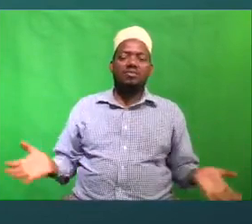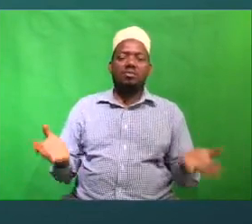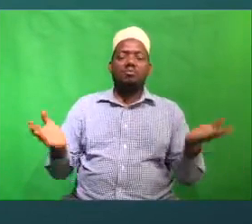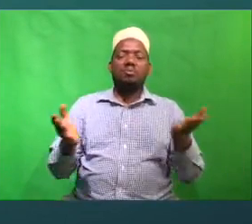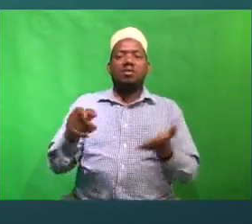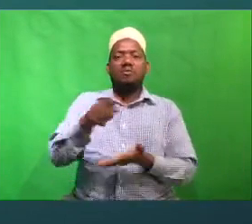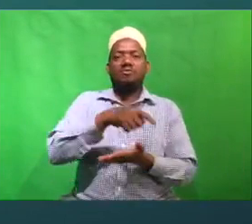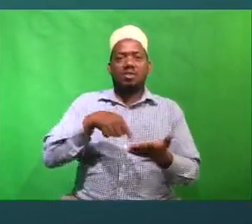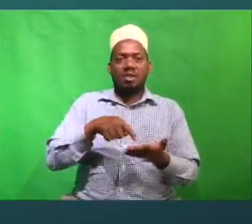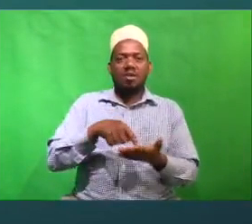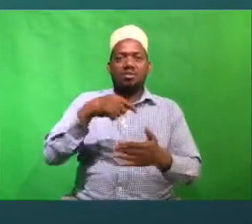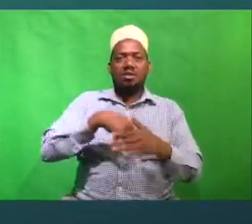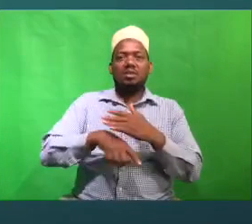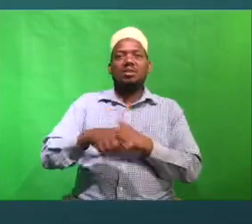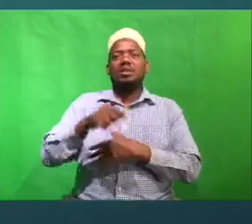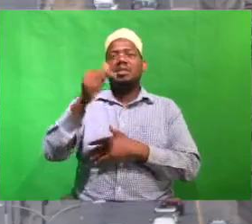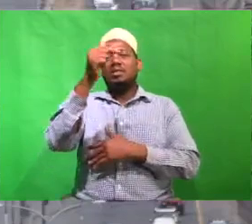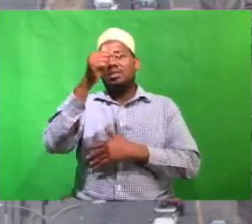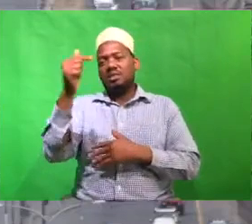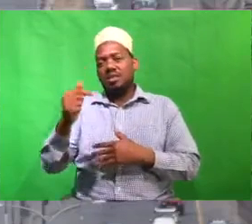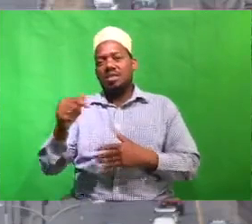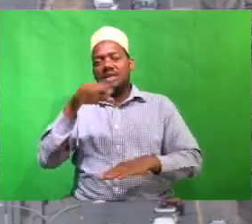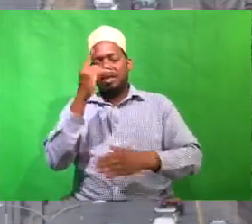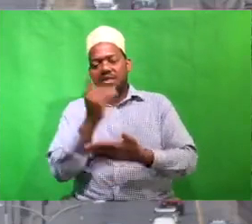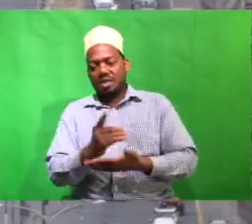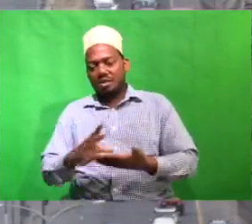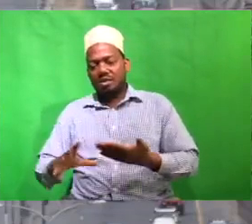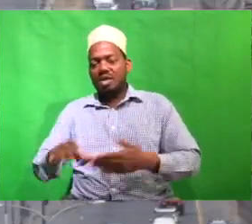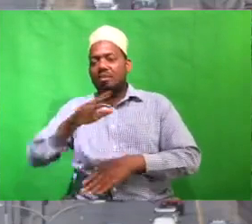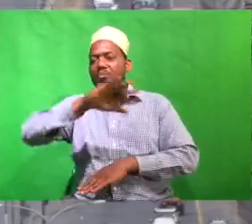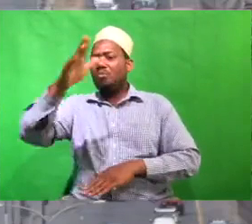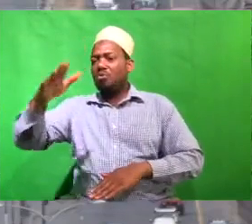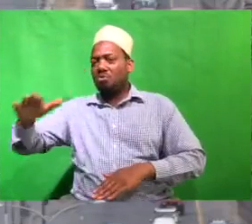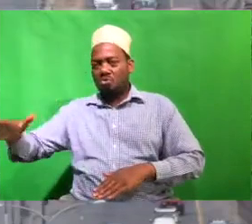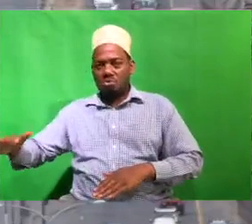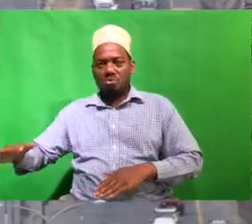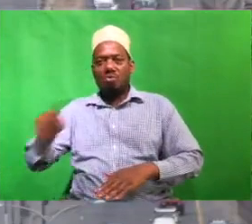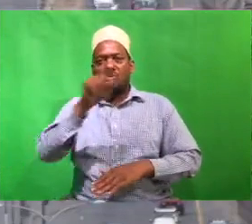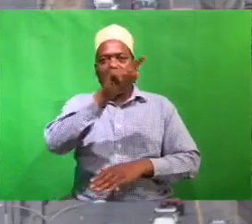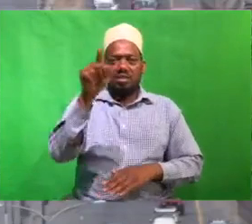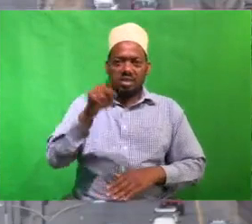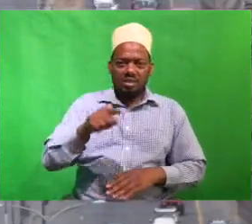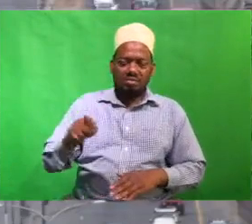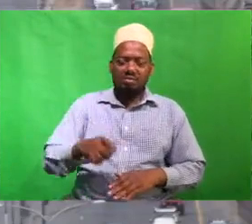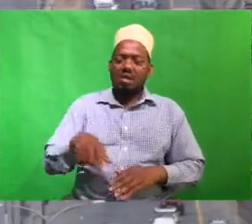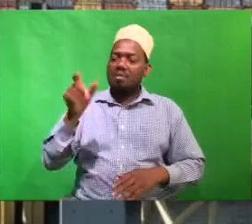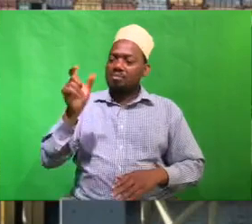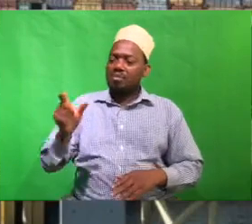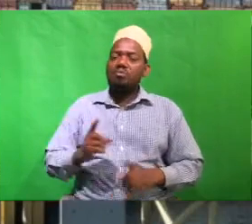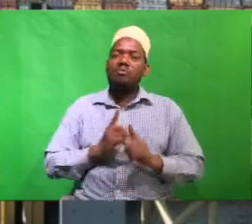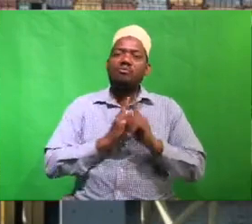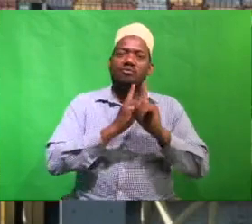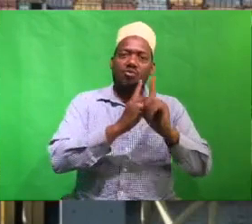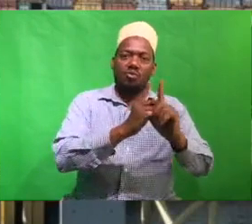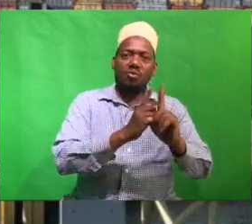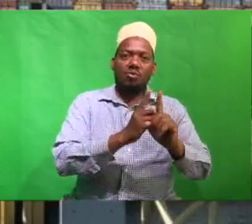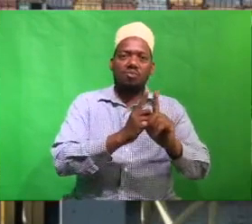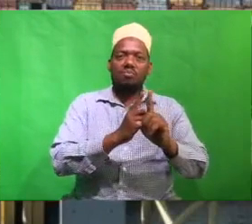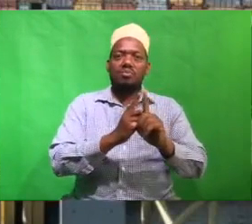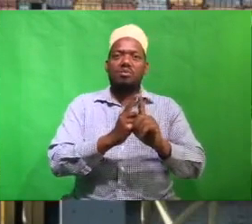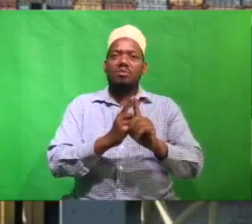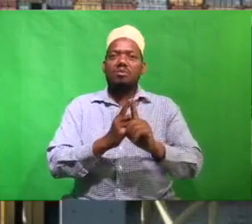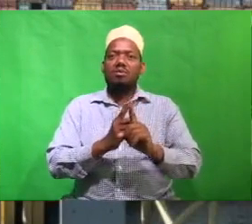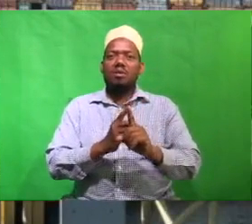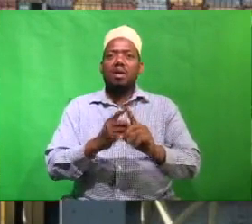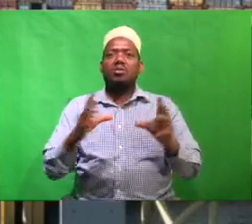of town in Tanzania, Dar es Salaam, Morogoro, Zanzibar, so the people were many because they follow job. Because if you leave